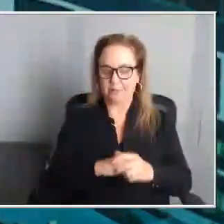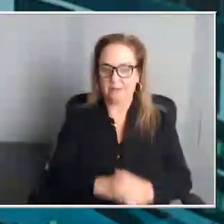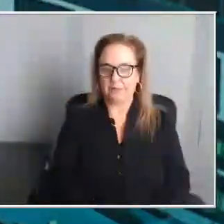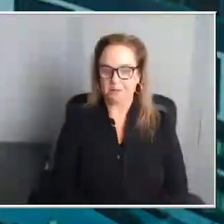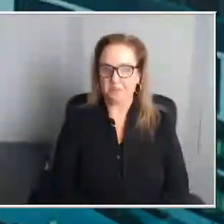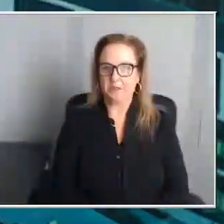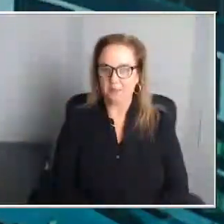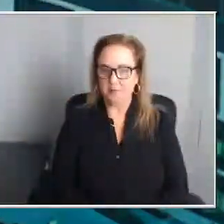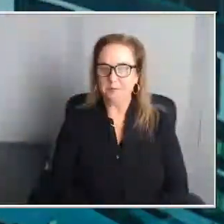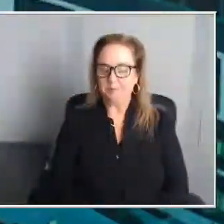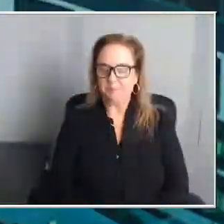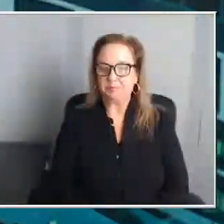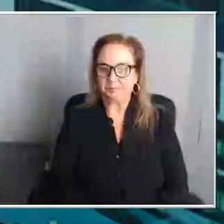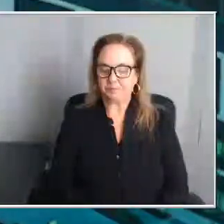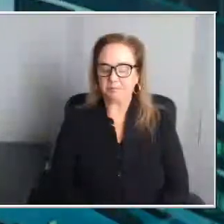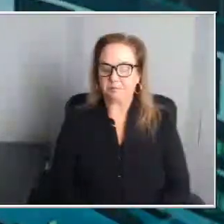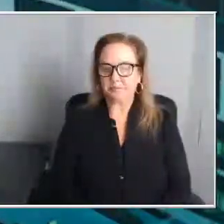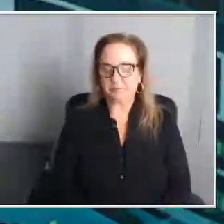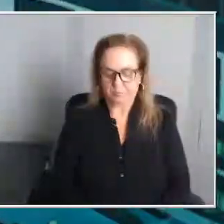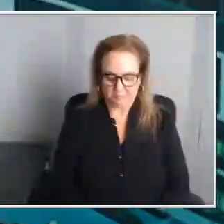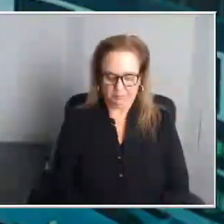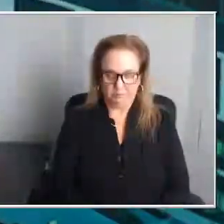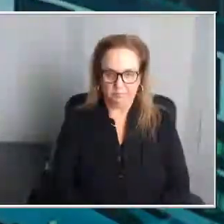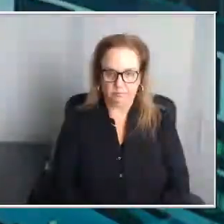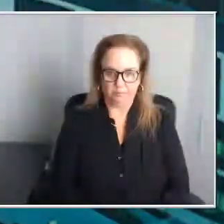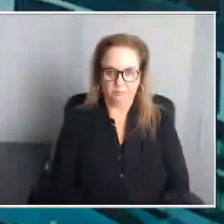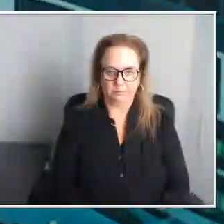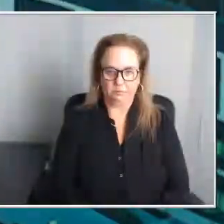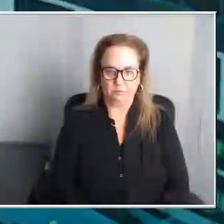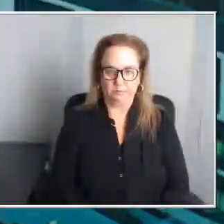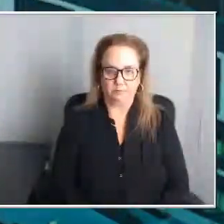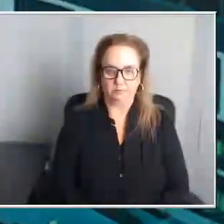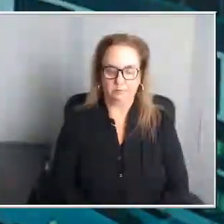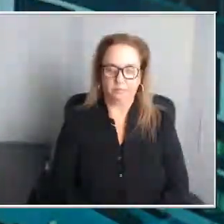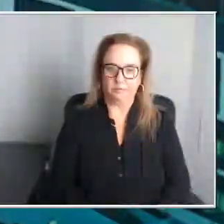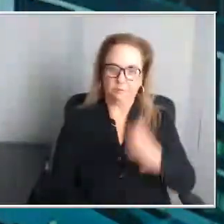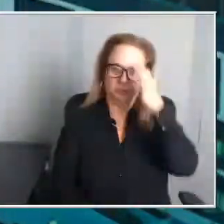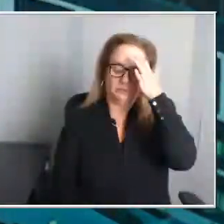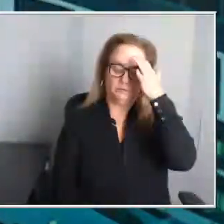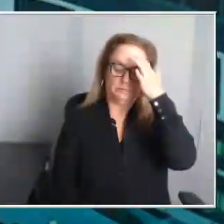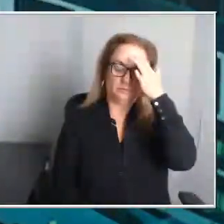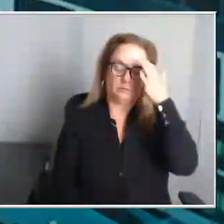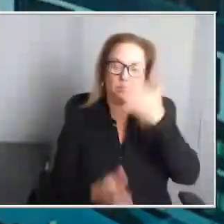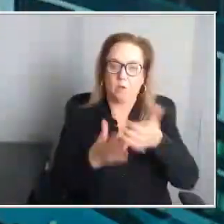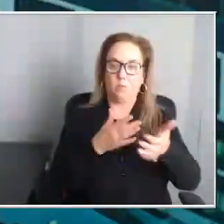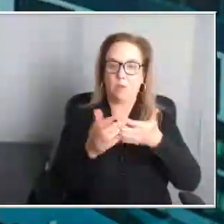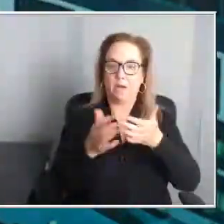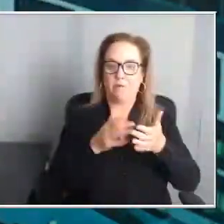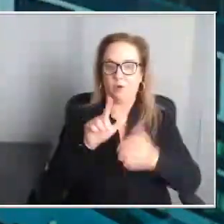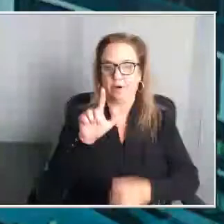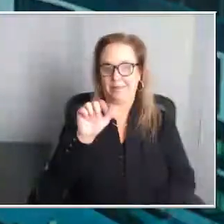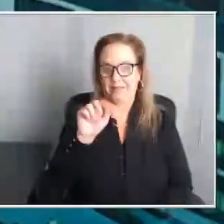and pretty much whenever we're out at the lake,